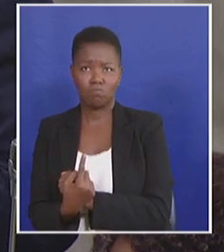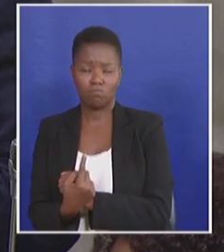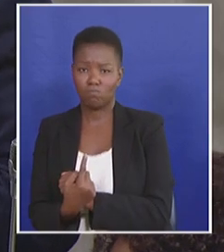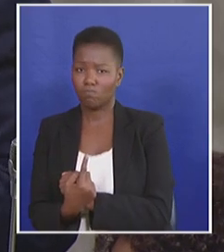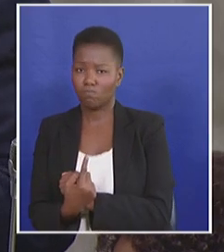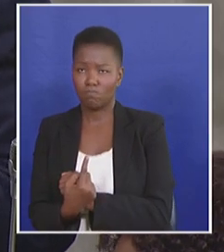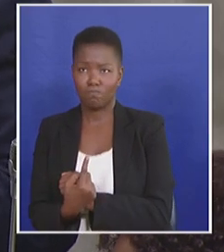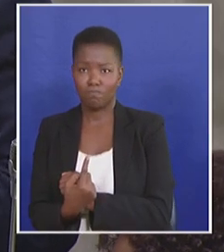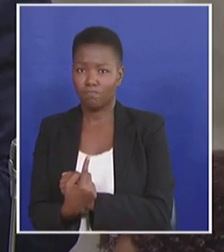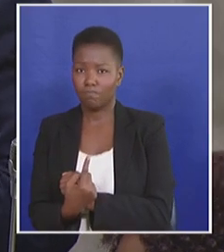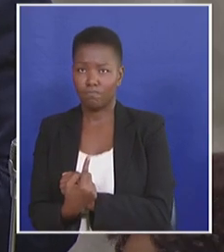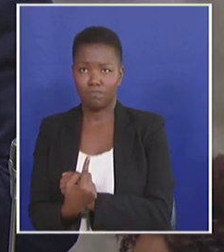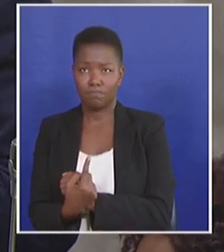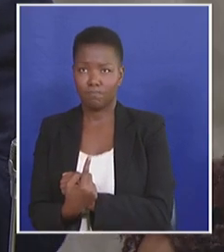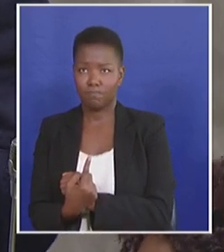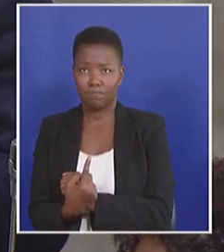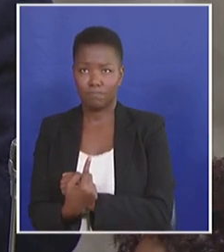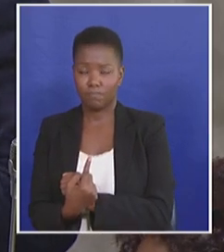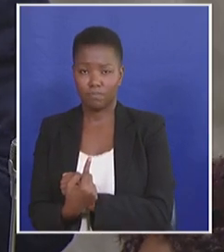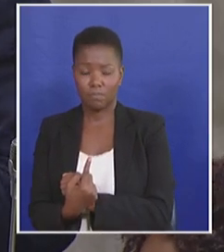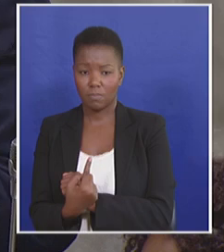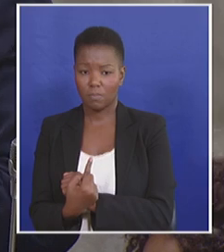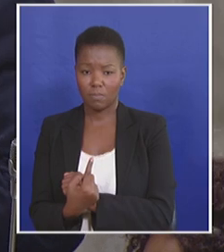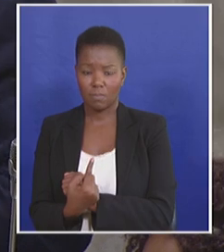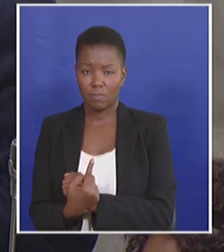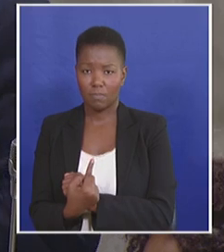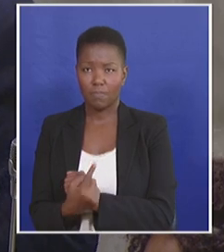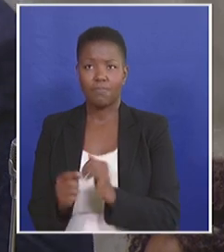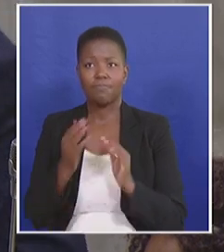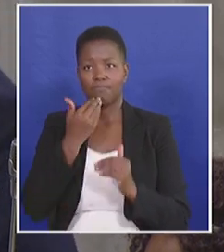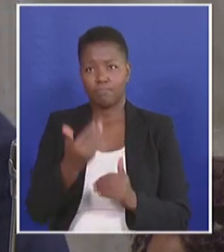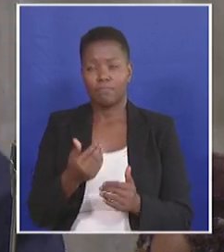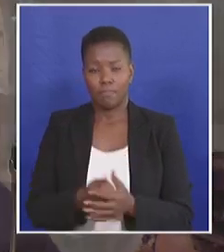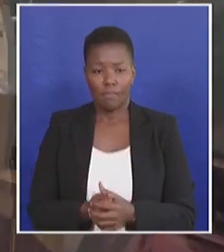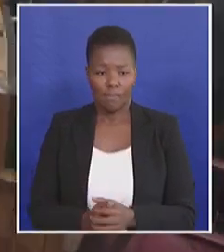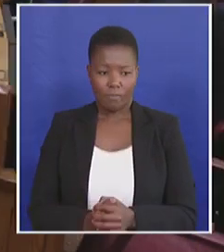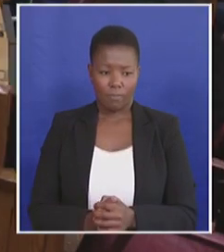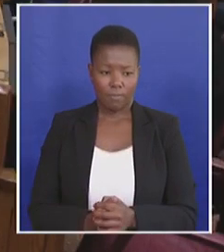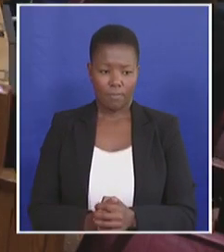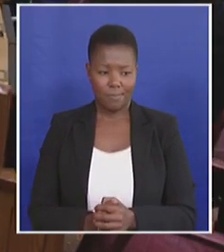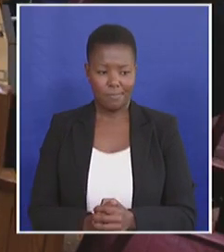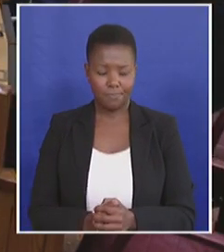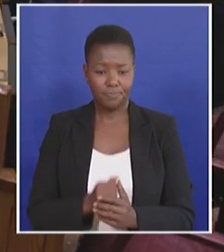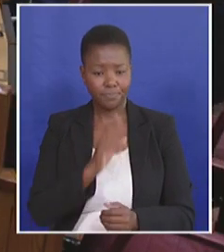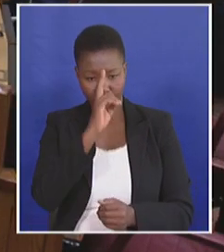does not comply with all that, for specifically the vetting. Thank you, sir. Honorable